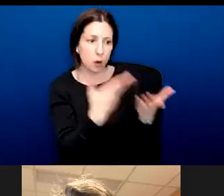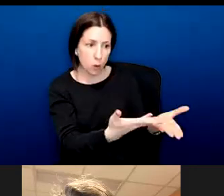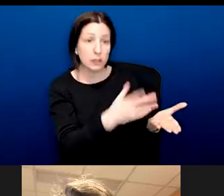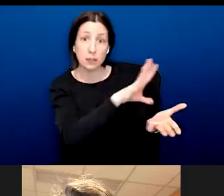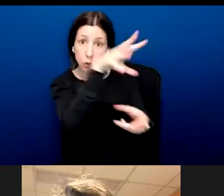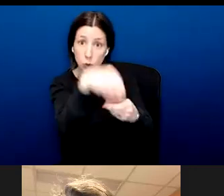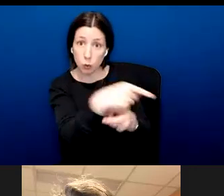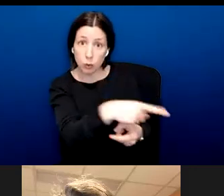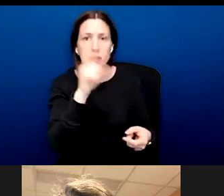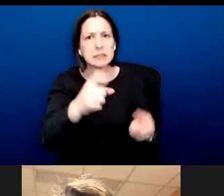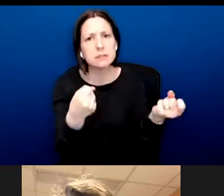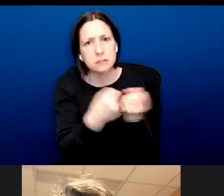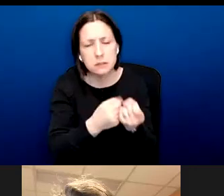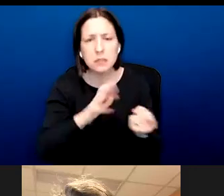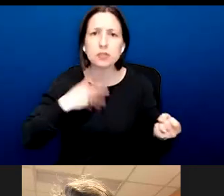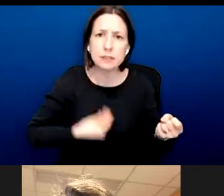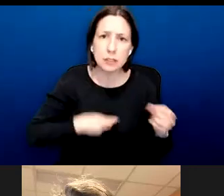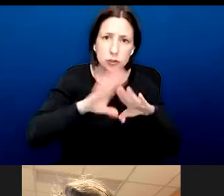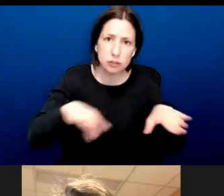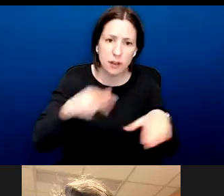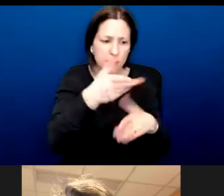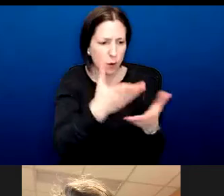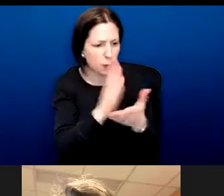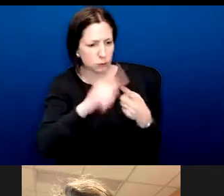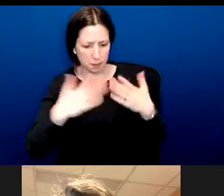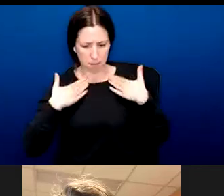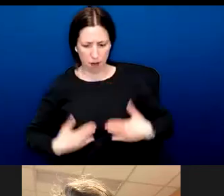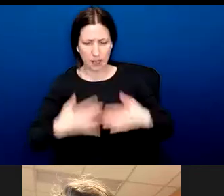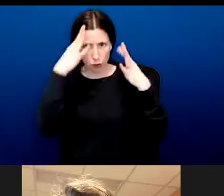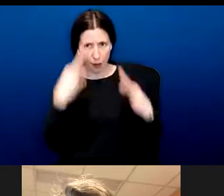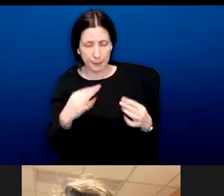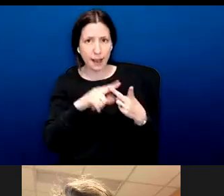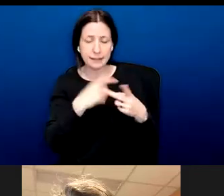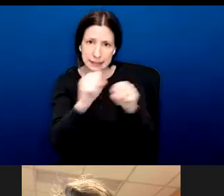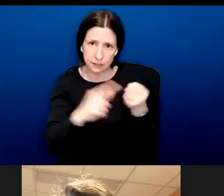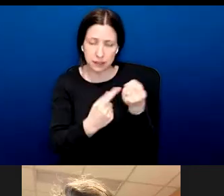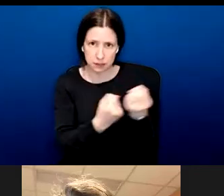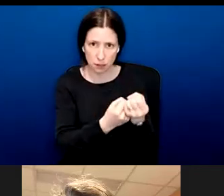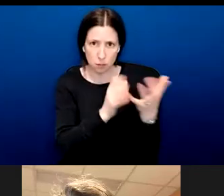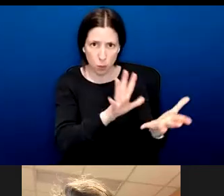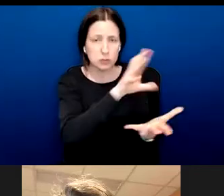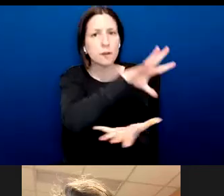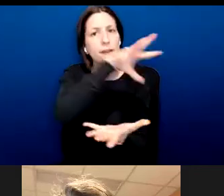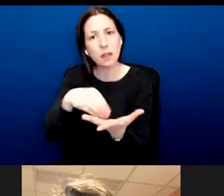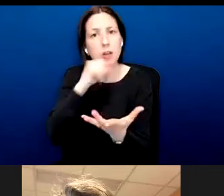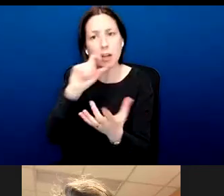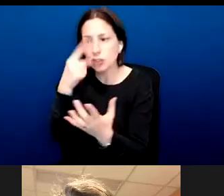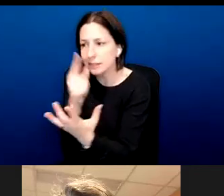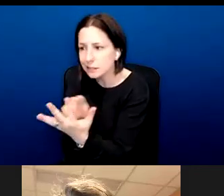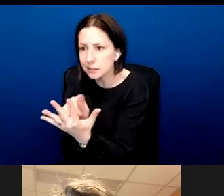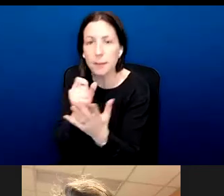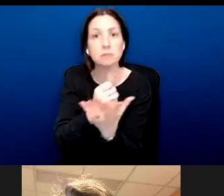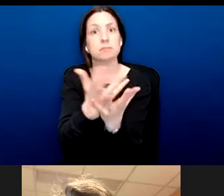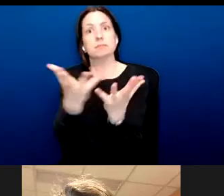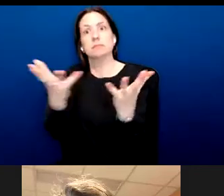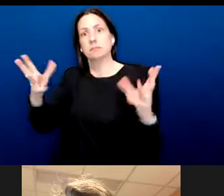children and their rights to bodily autonomy and safety and support. Now, when it comes to the second question in terms of how we ensure that reproductive